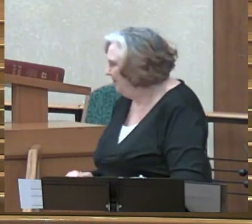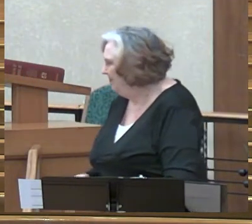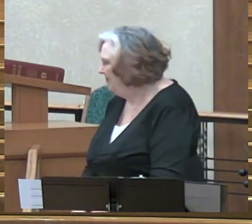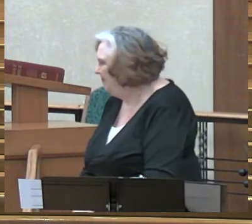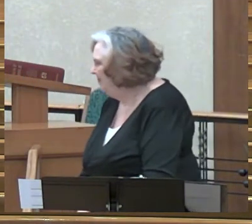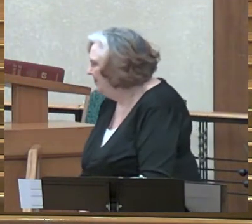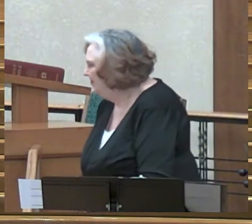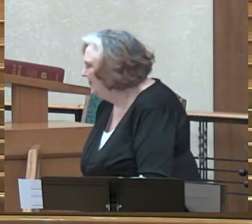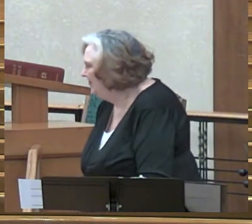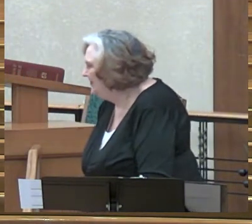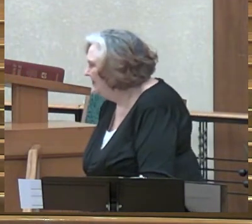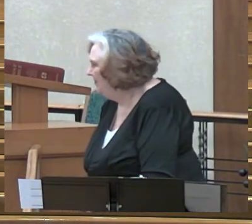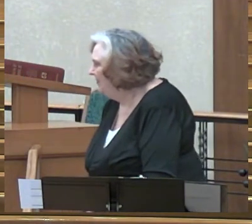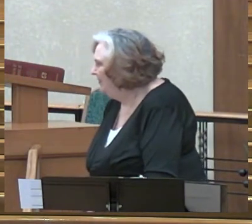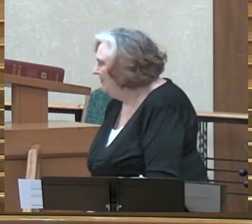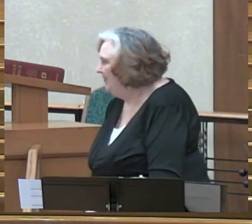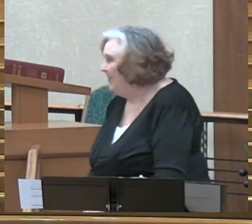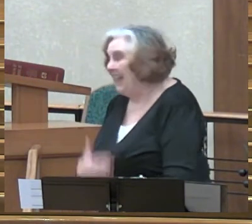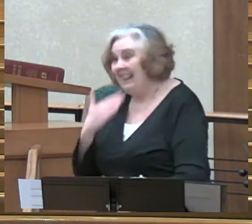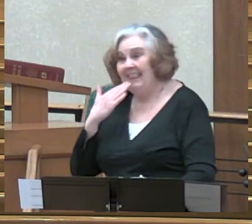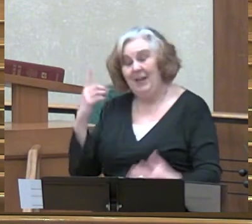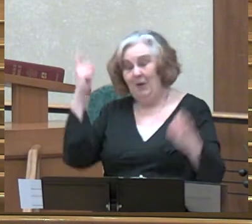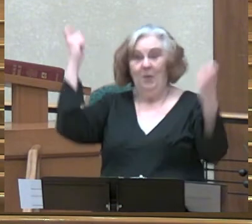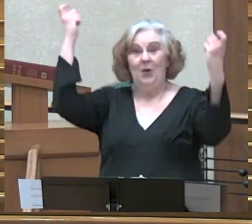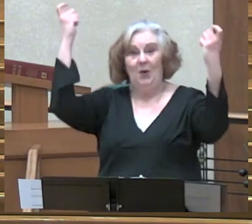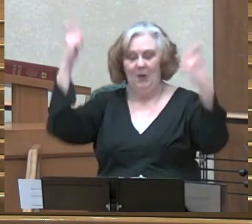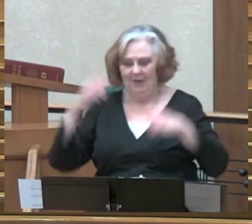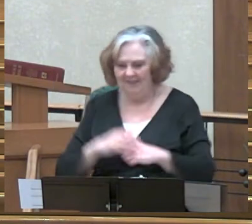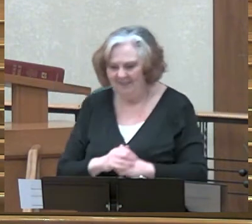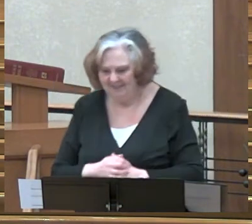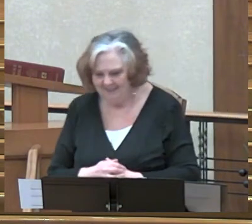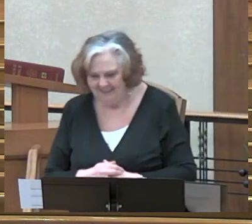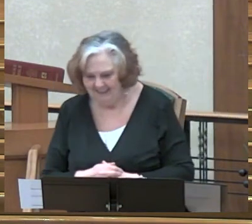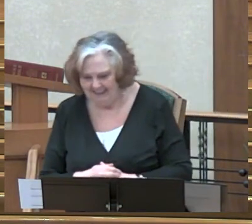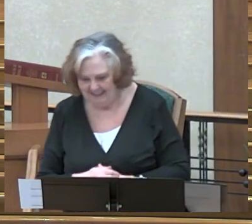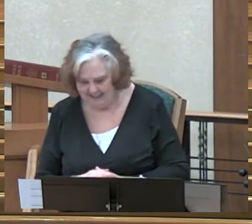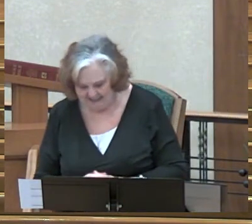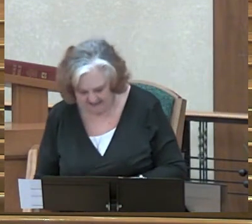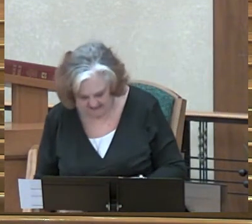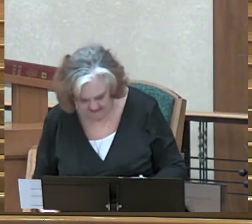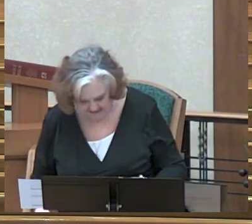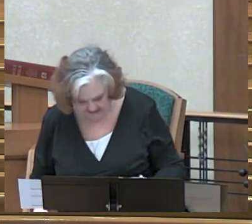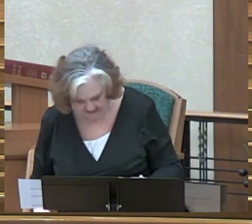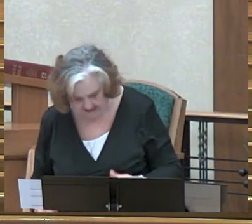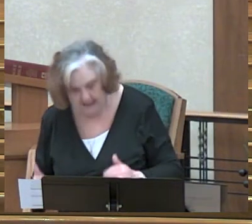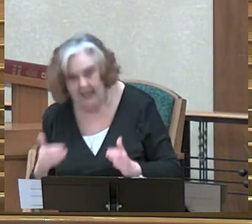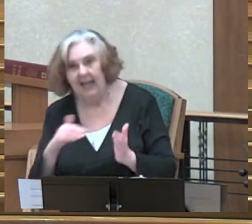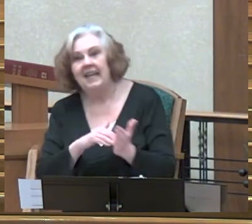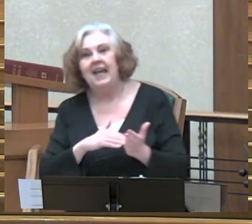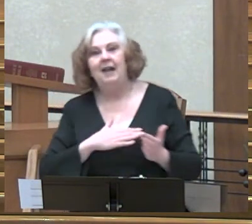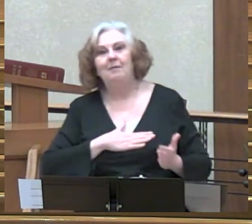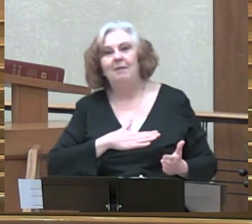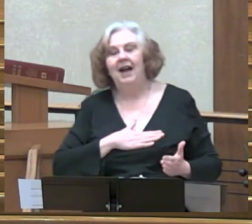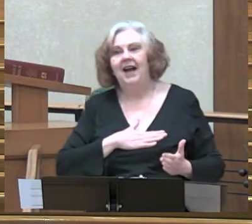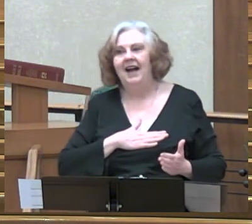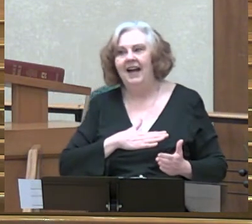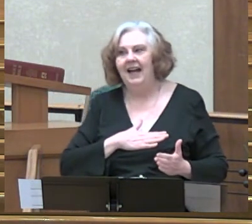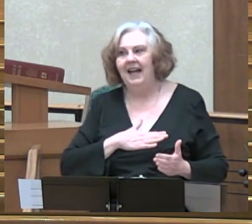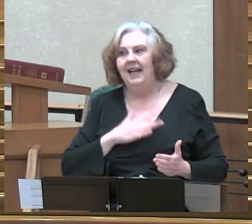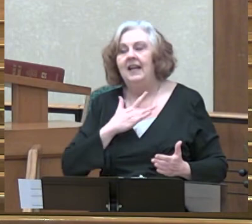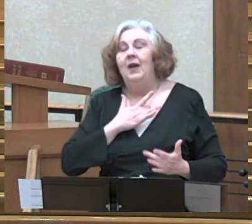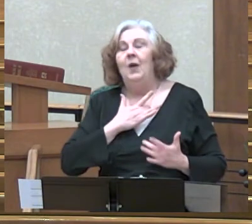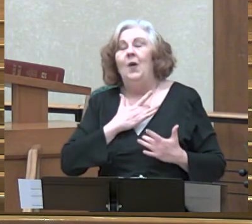Thank you. Woohoo! Well, again, my deepest